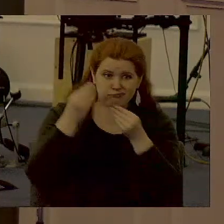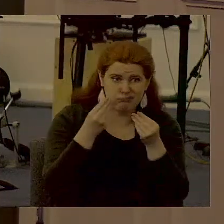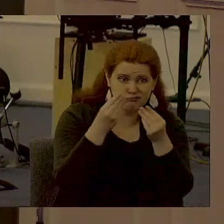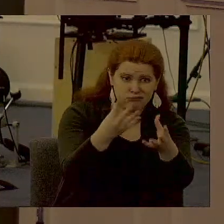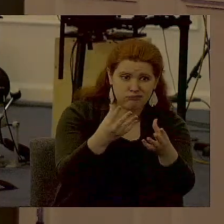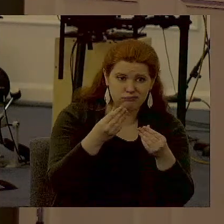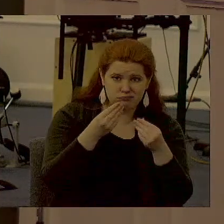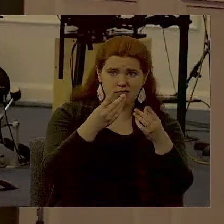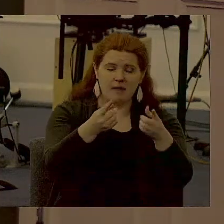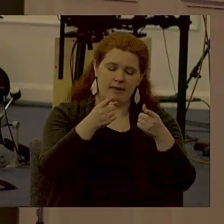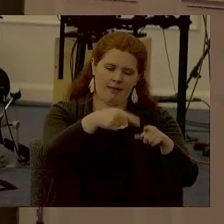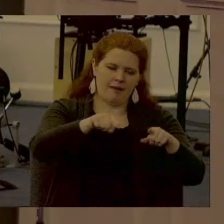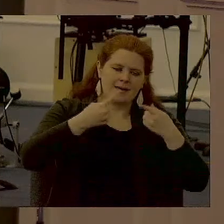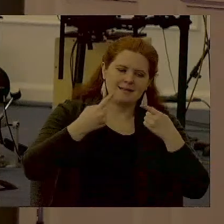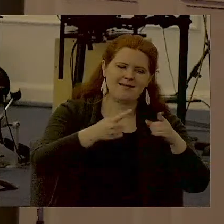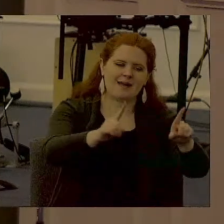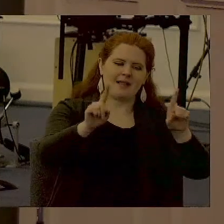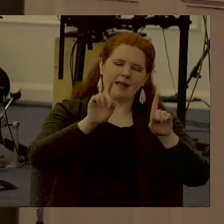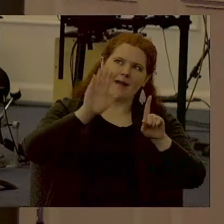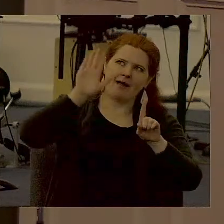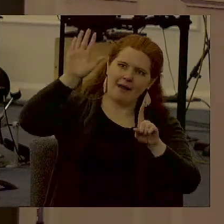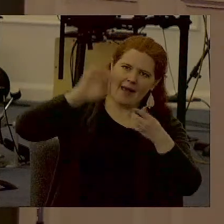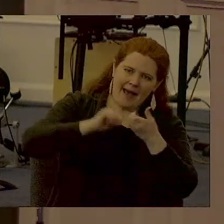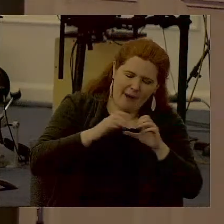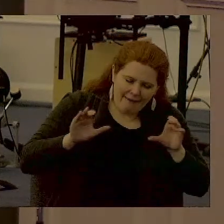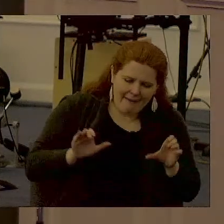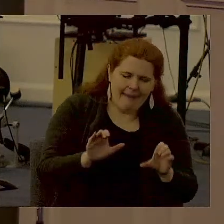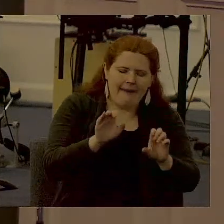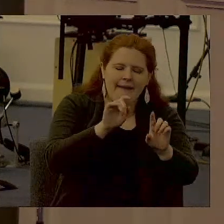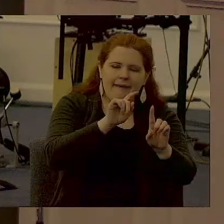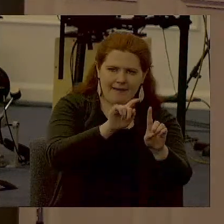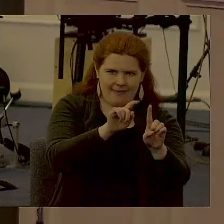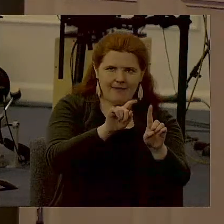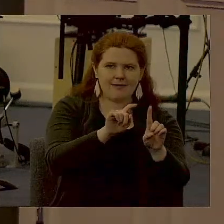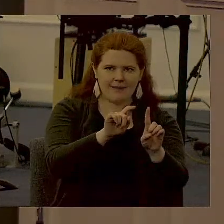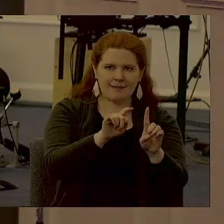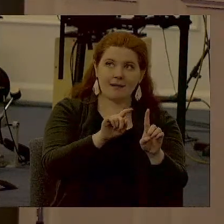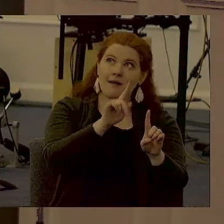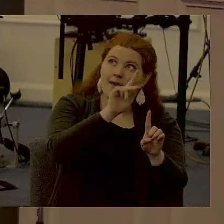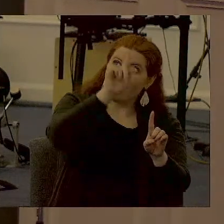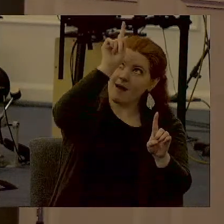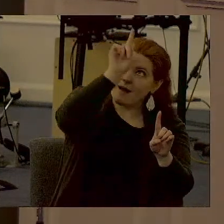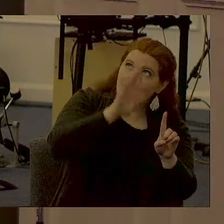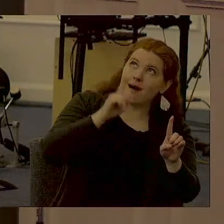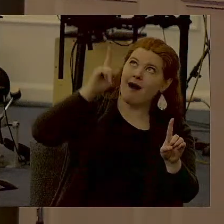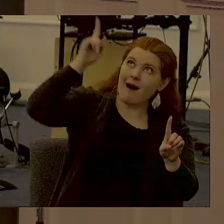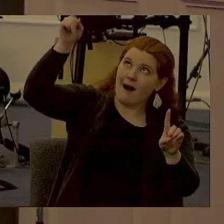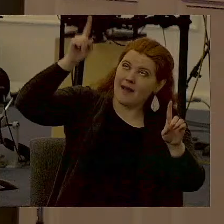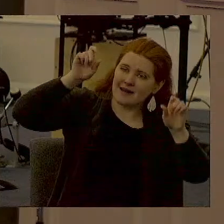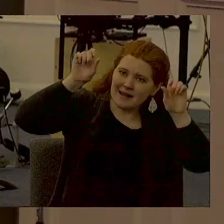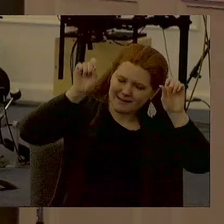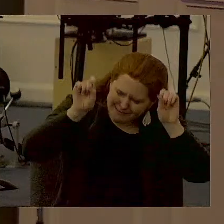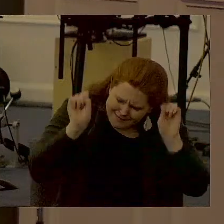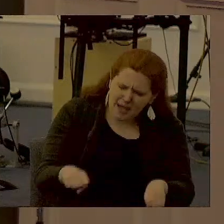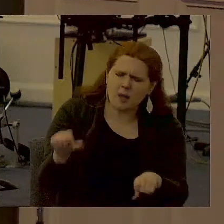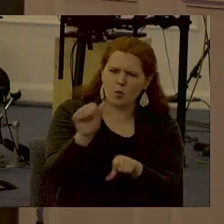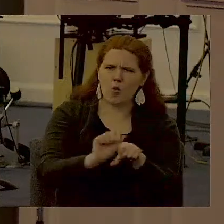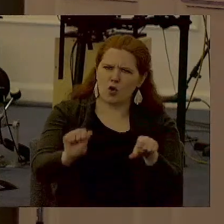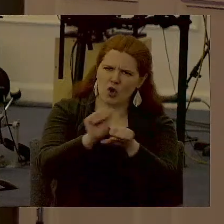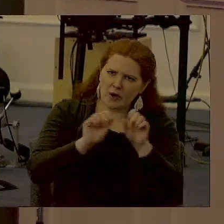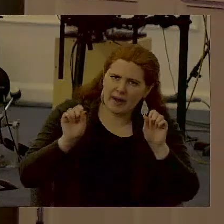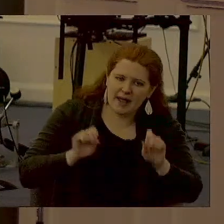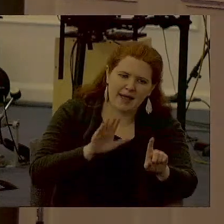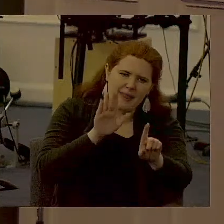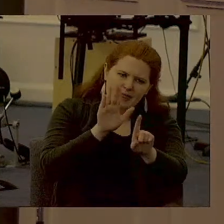that they are declaring with the way that they're acting that God has the ability to work. Their